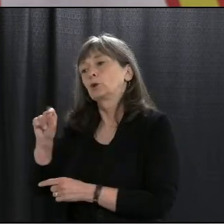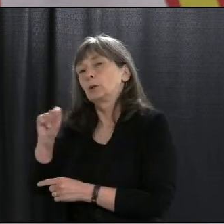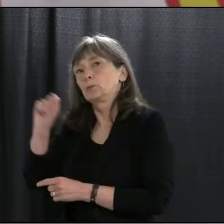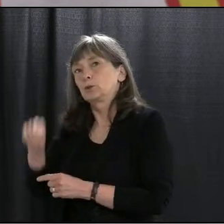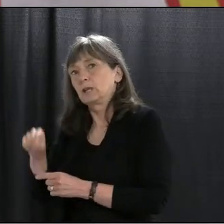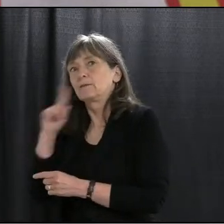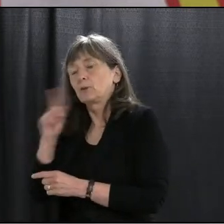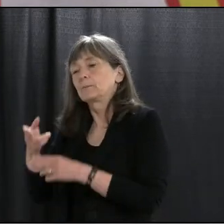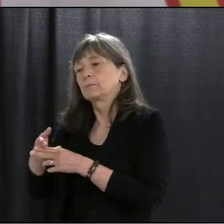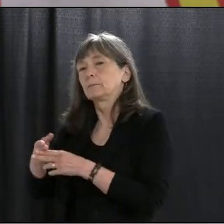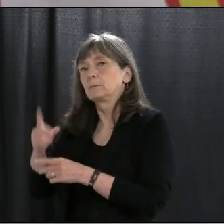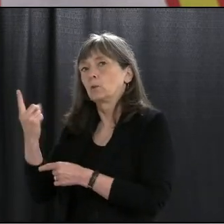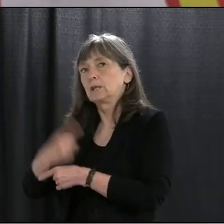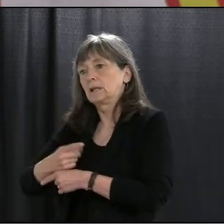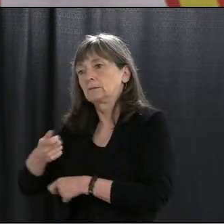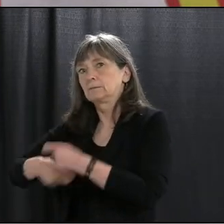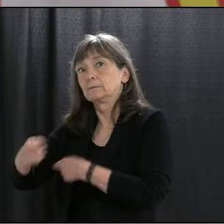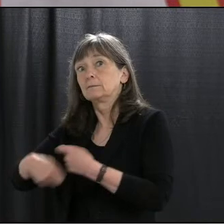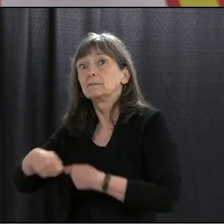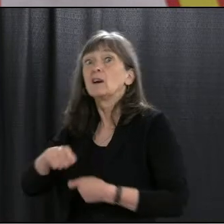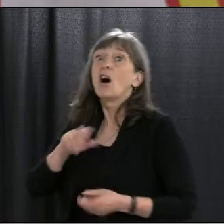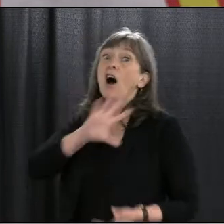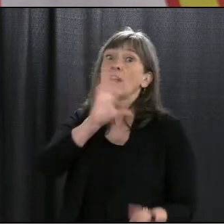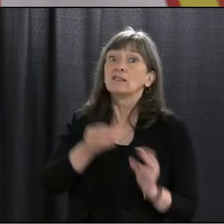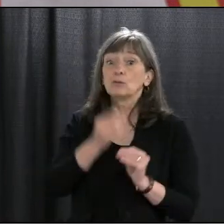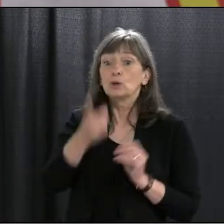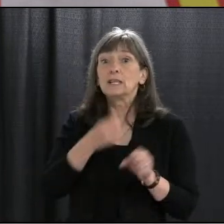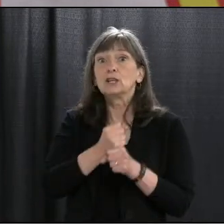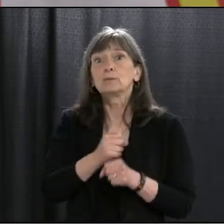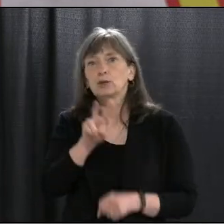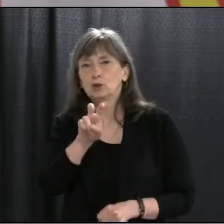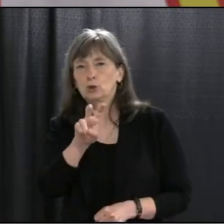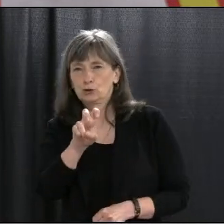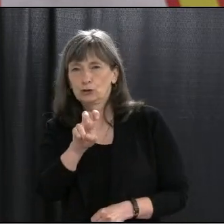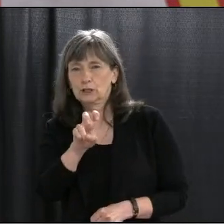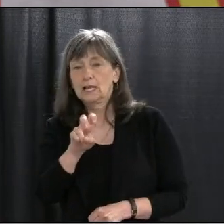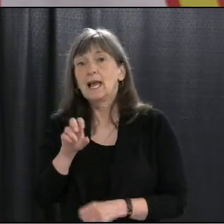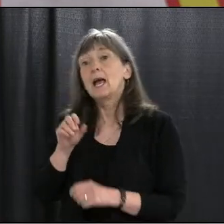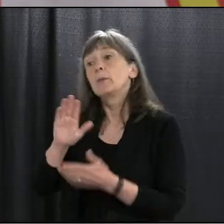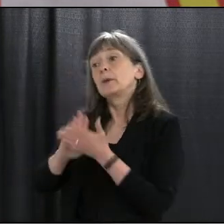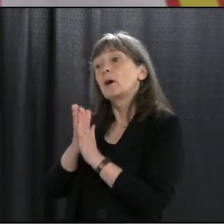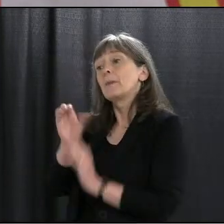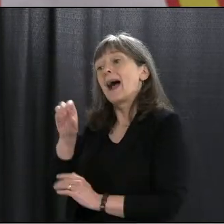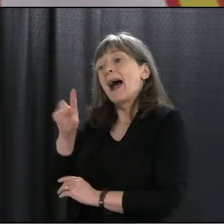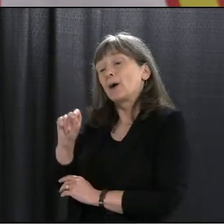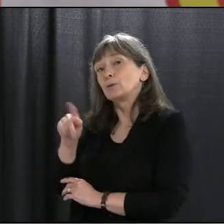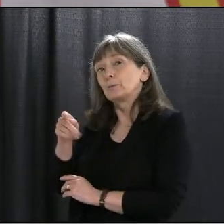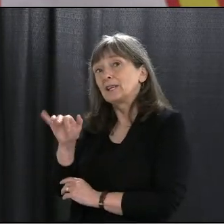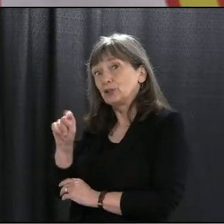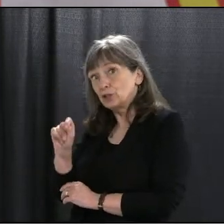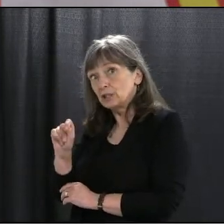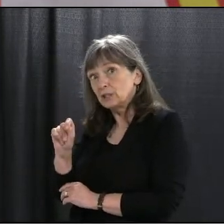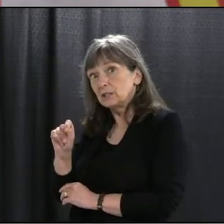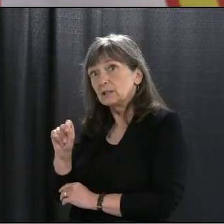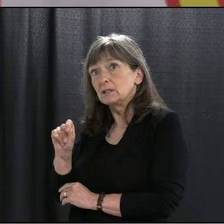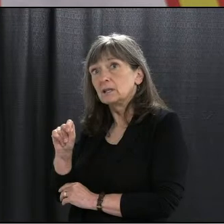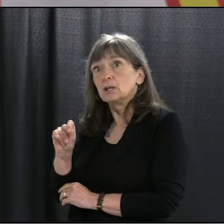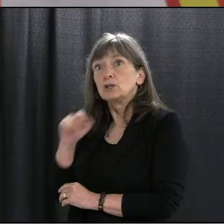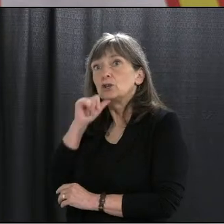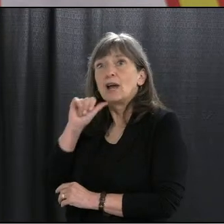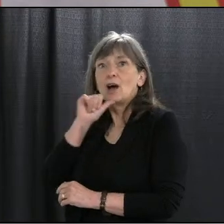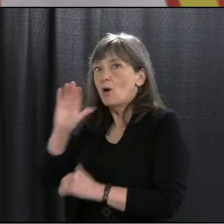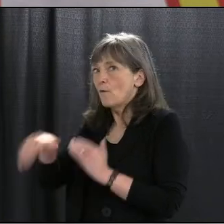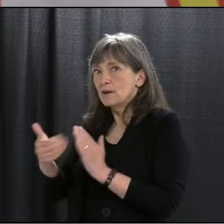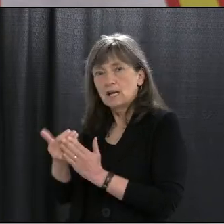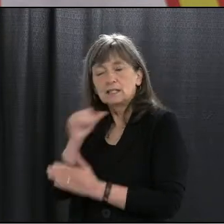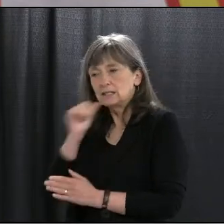approximately 200 cases annually, as outpatient procedures, and the Newfoundland and Labrador Health Services are